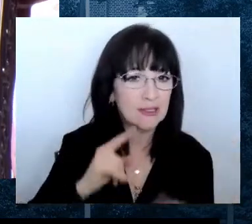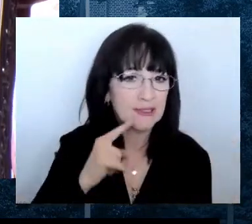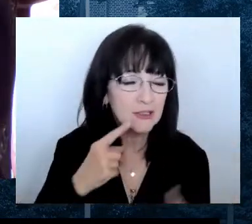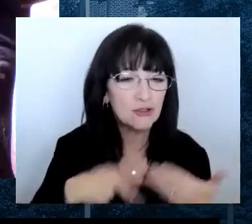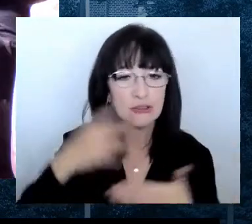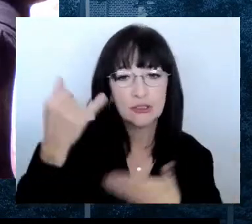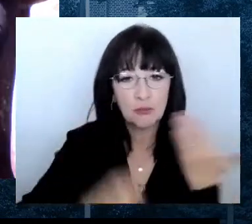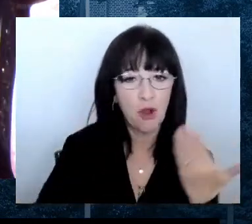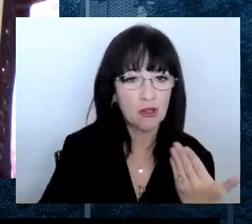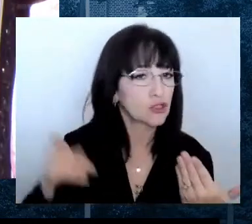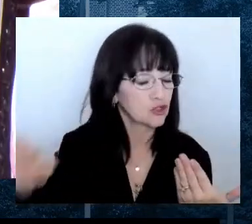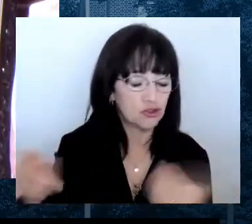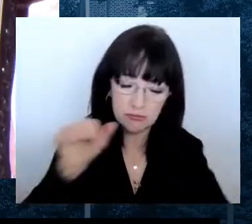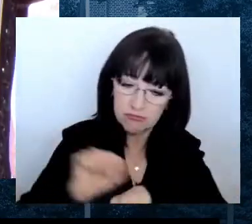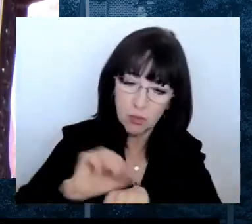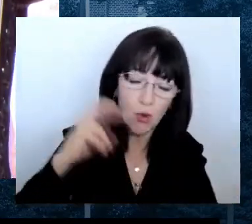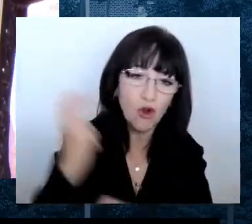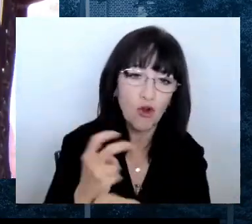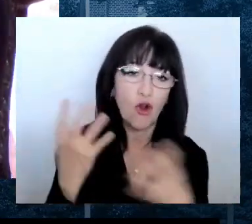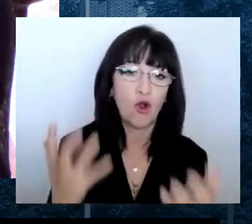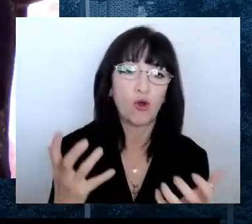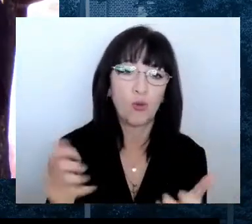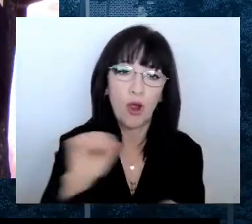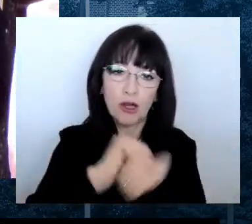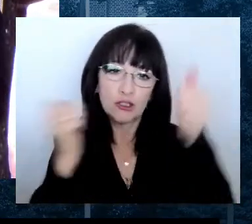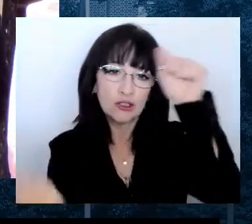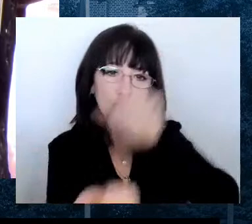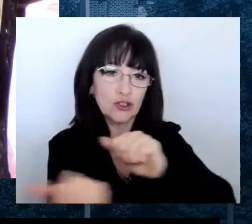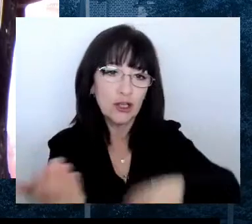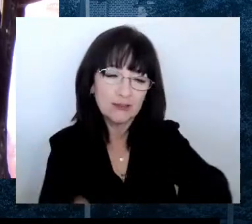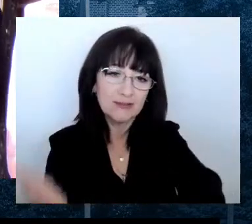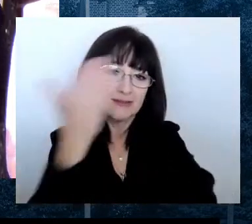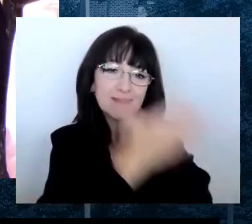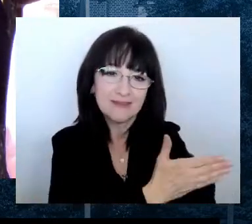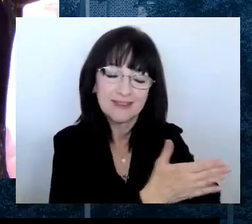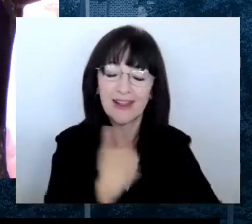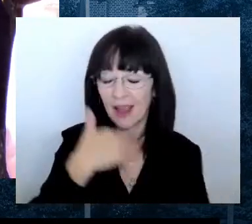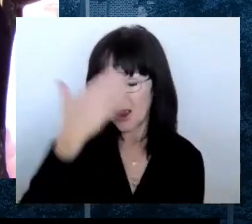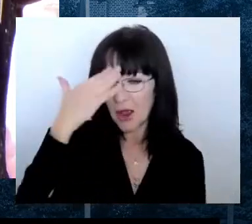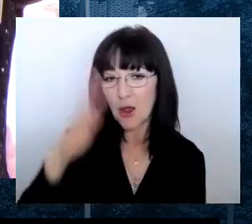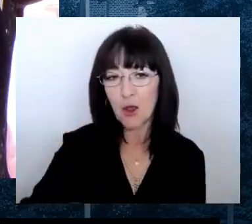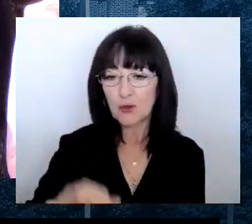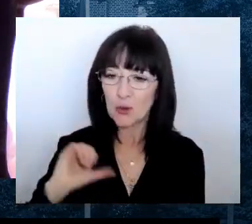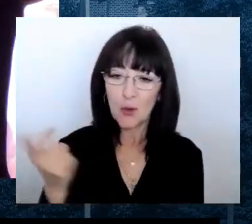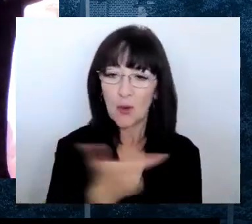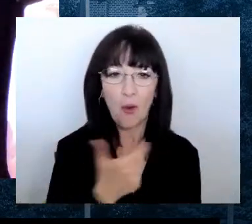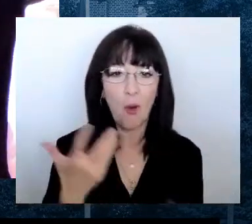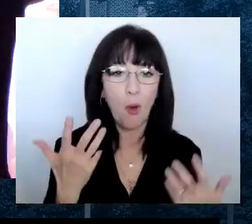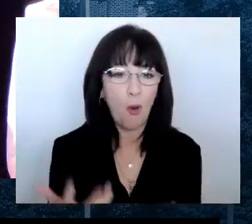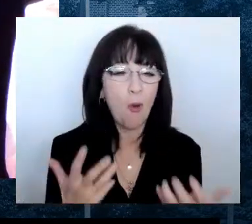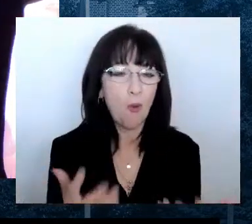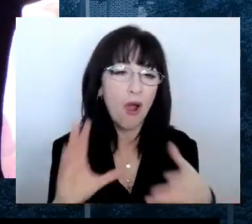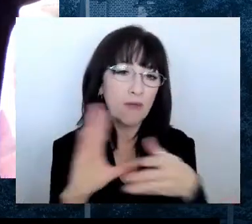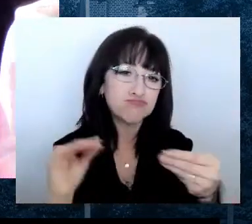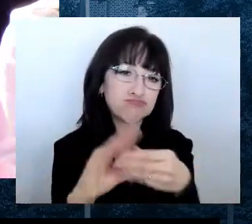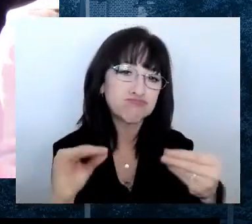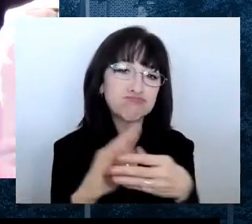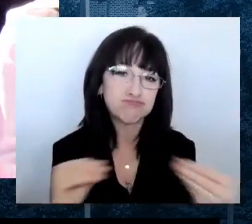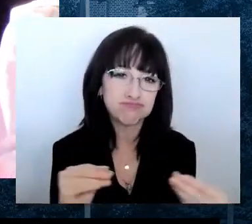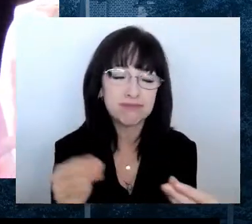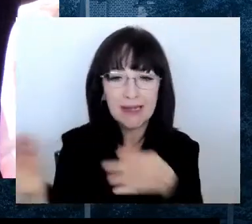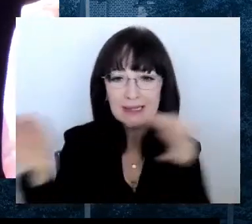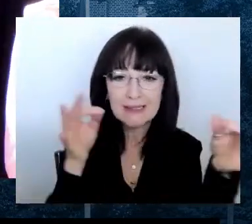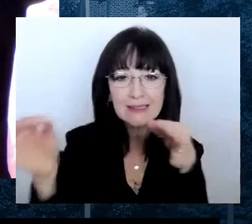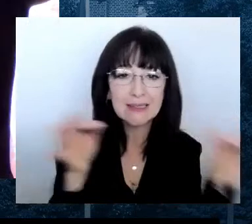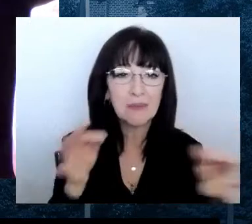change. I know every one of my colleagues would love to tell our stories of the past many months of staying alongside Sarah and supporting this effort. On